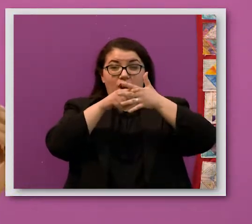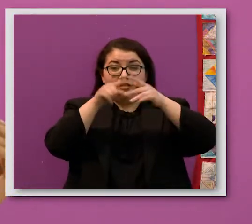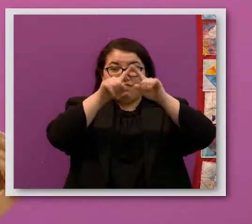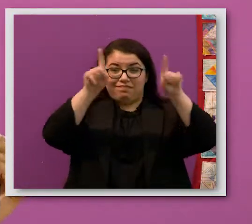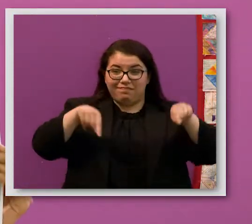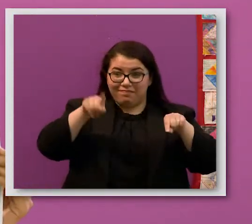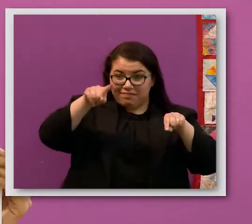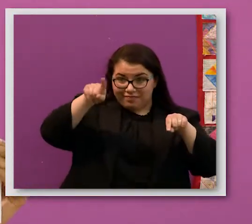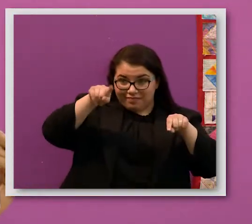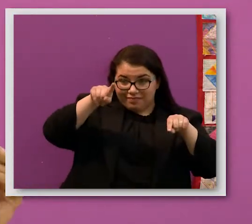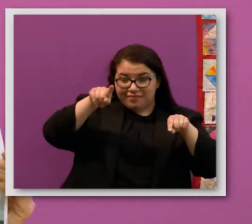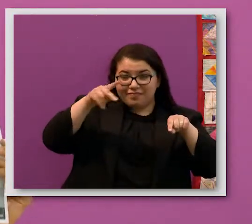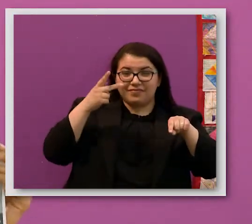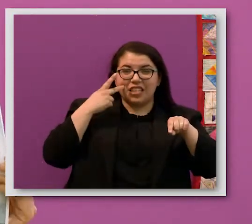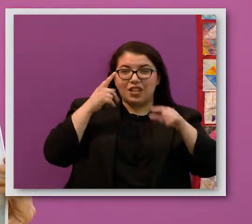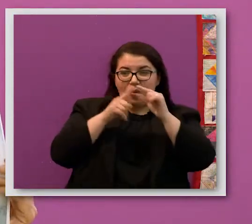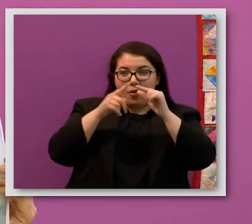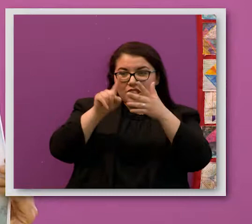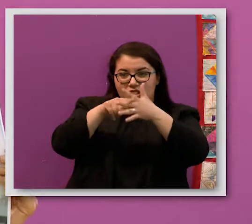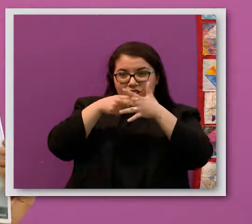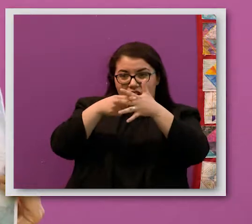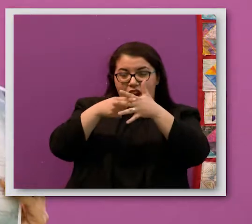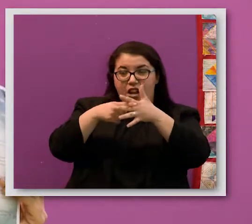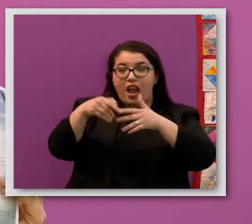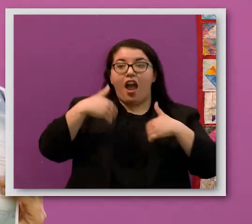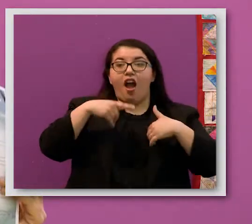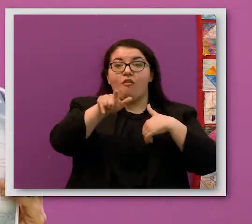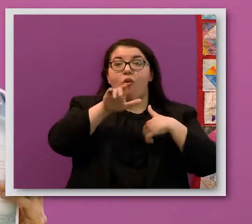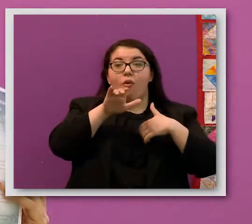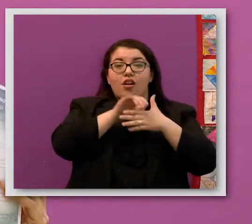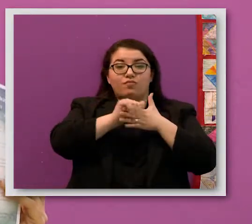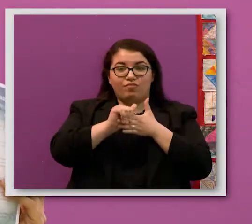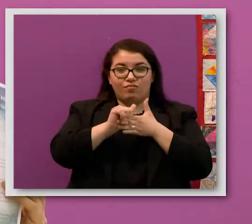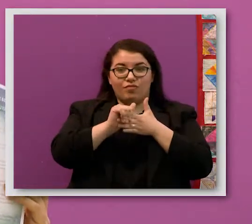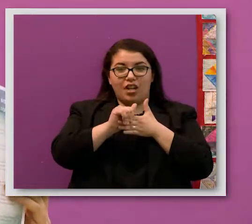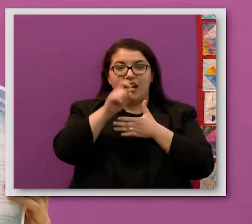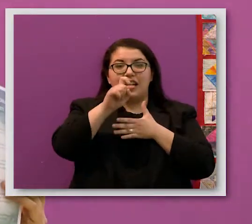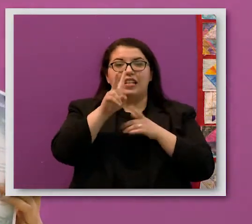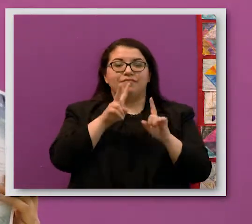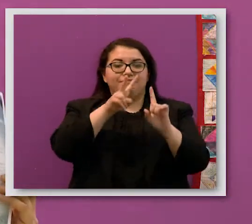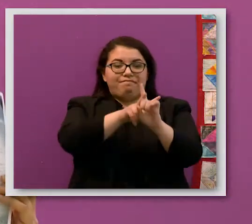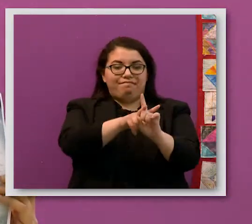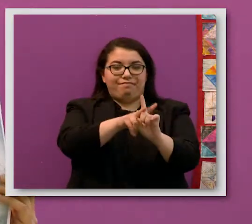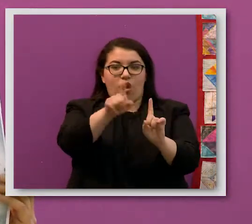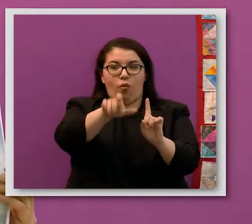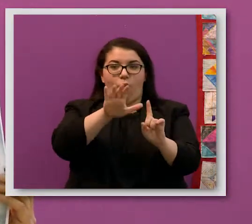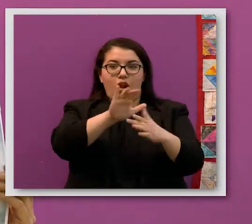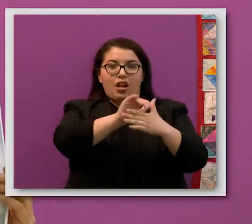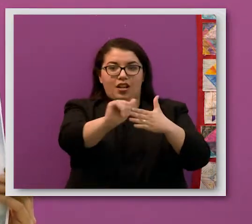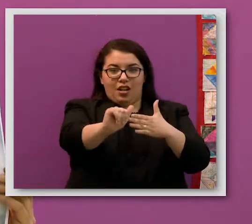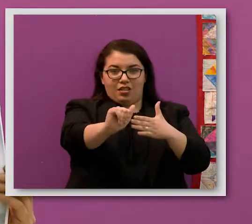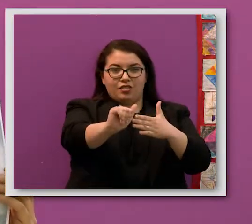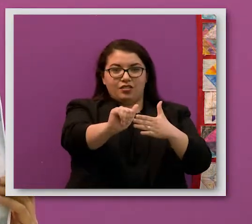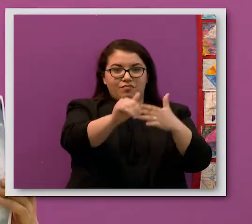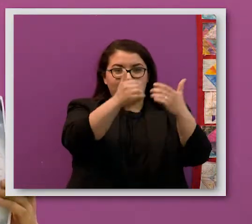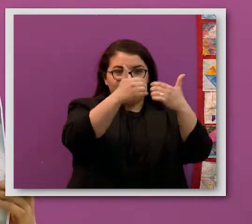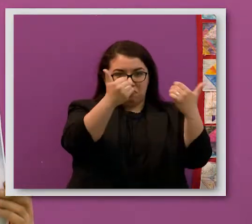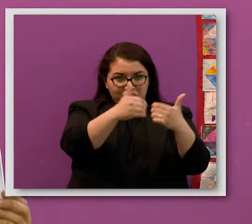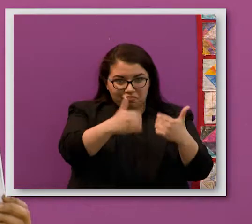and I need you to allocate $100 in each of these priority areas that the city administrator just discussed with